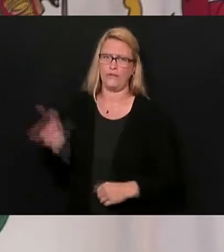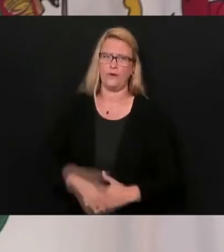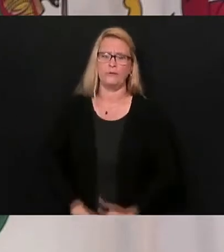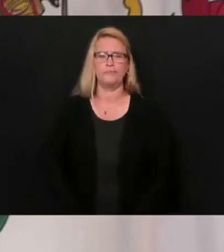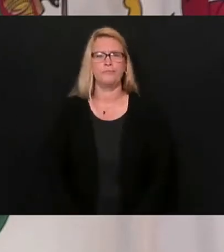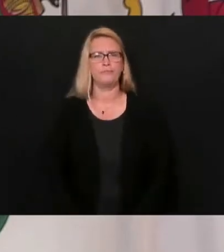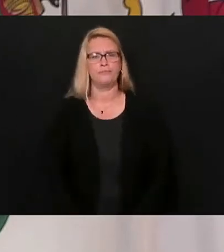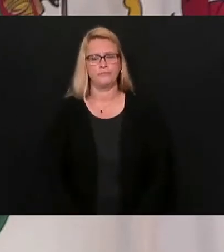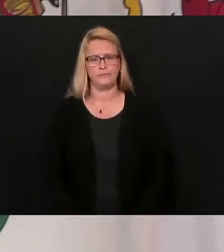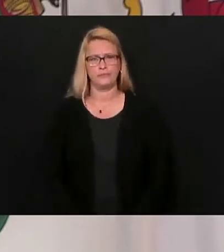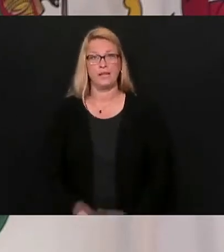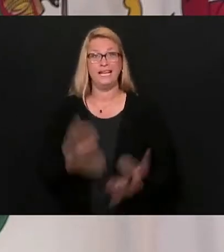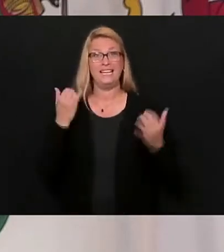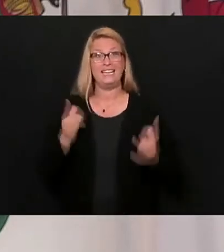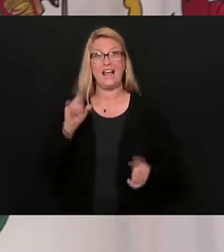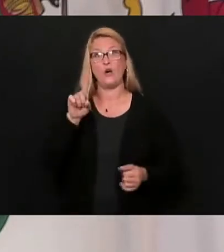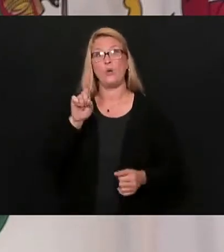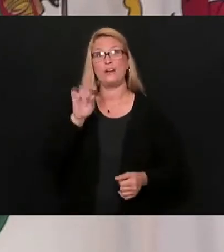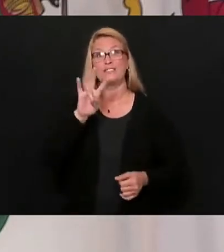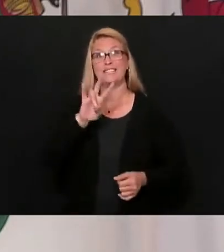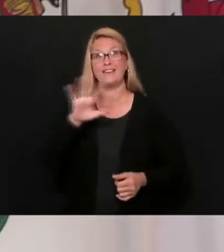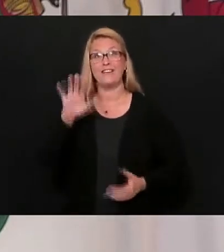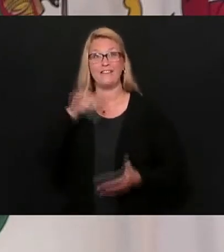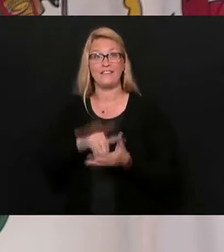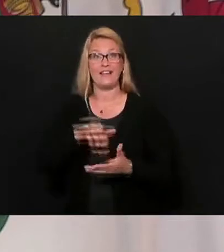We are now at